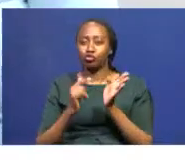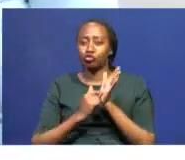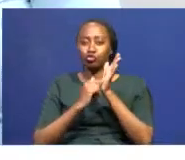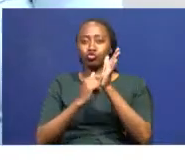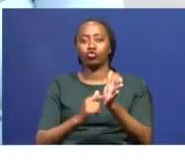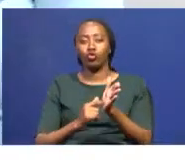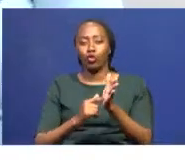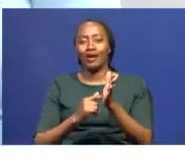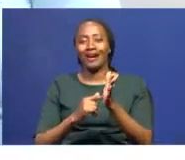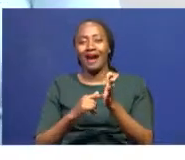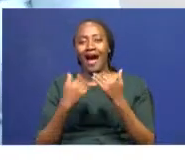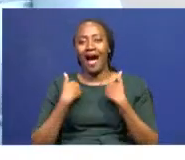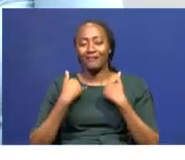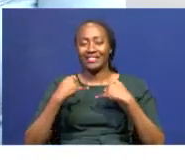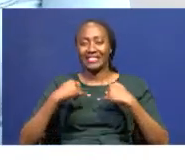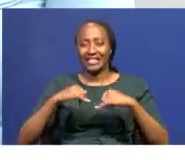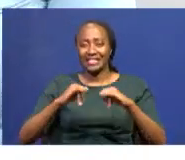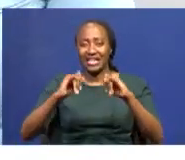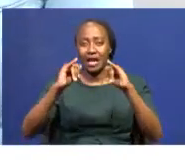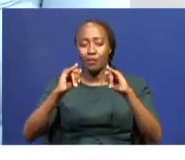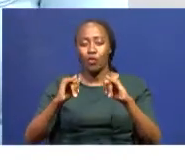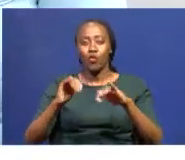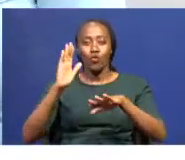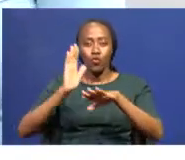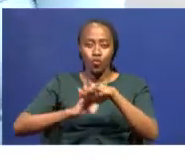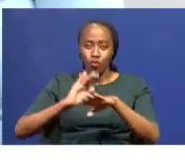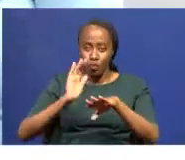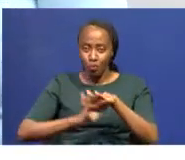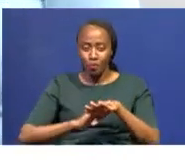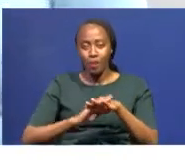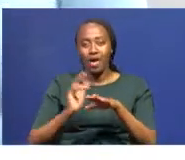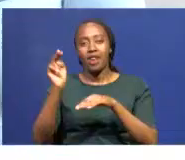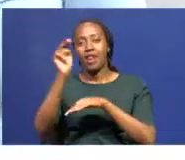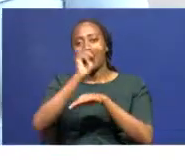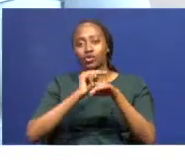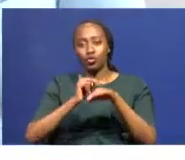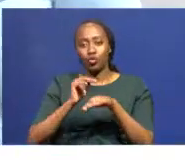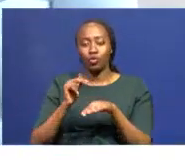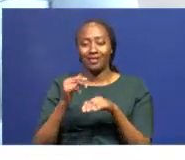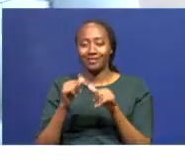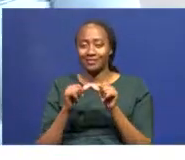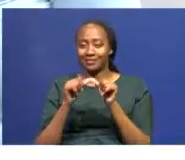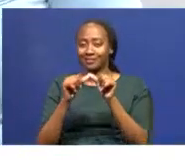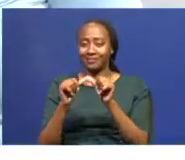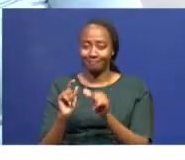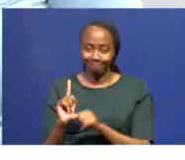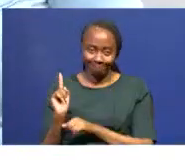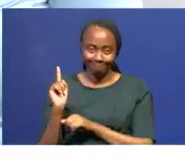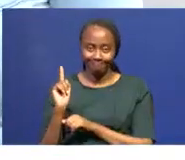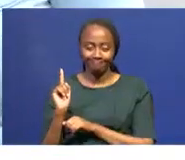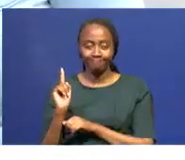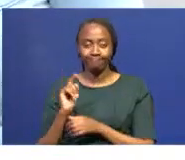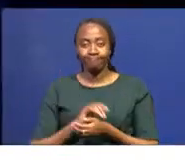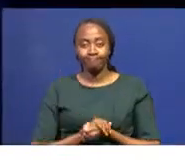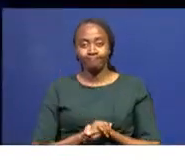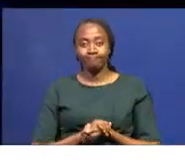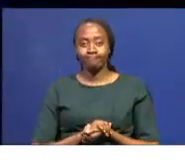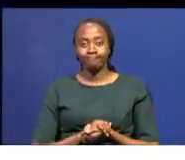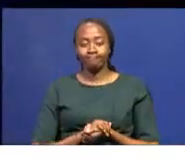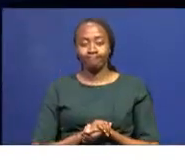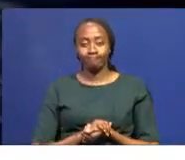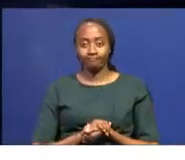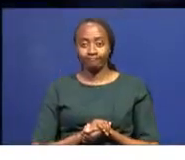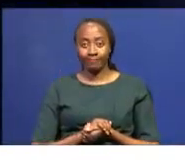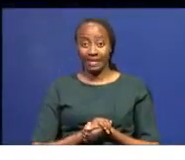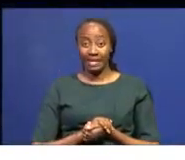significantly reinforce the stability and reliability of the national grid. Trevor Ng'endo tells us more.